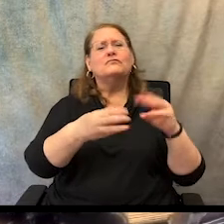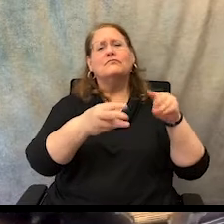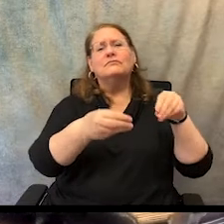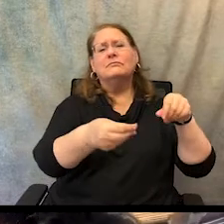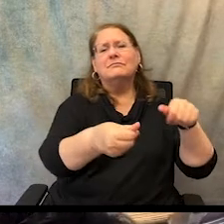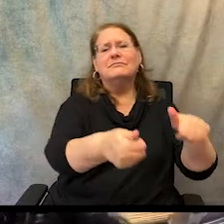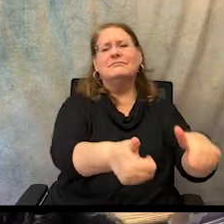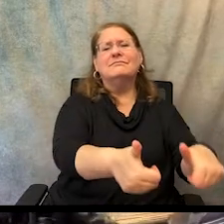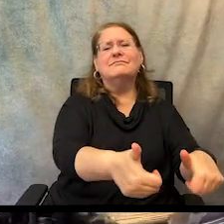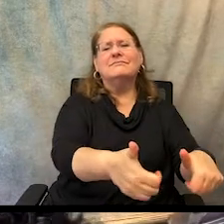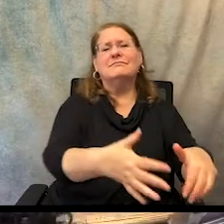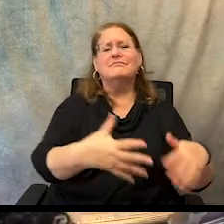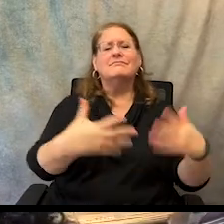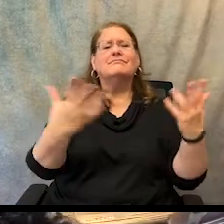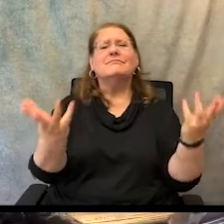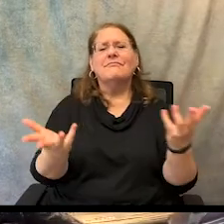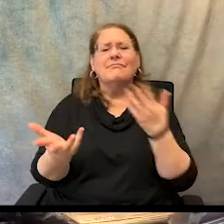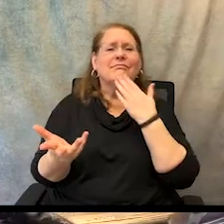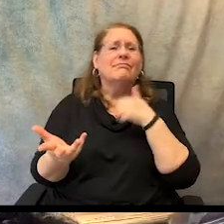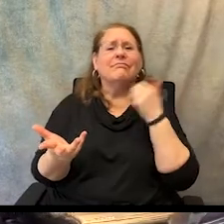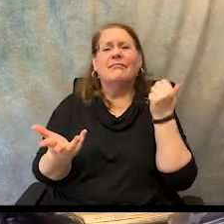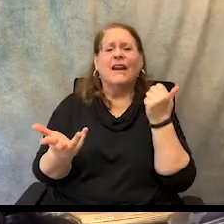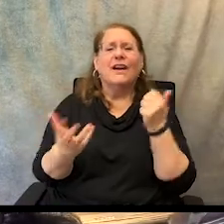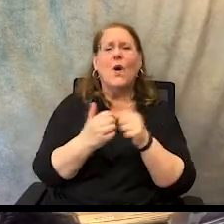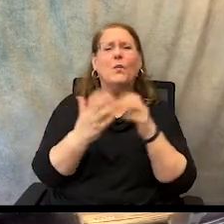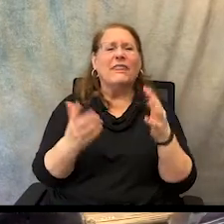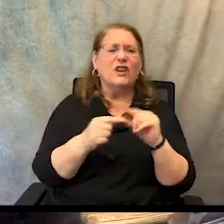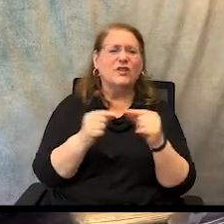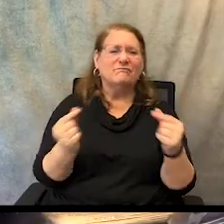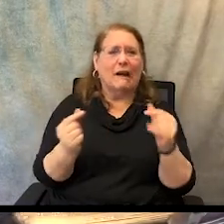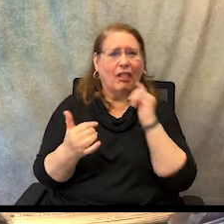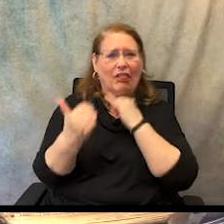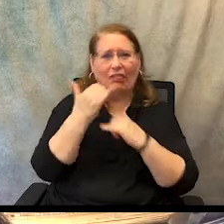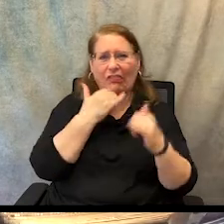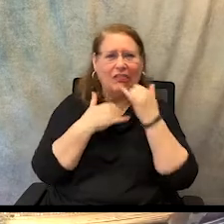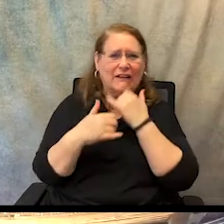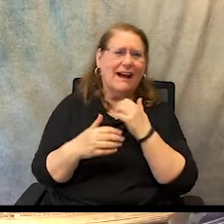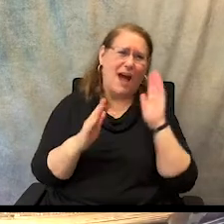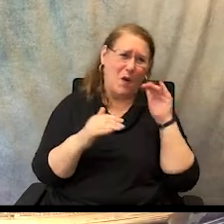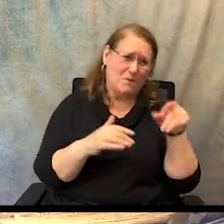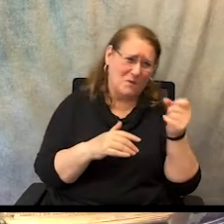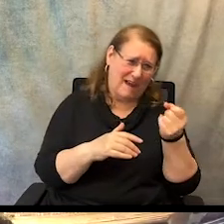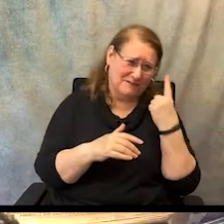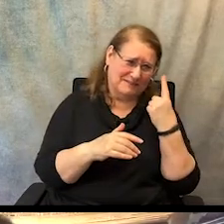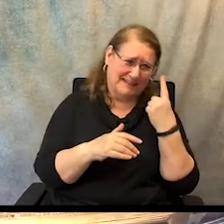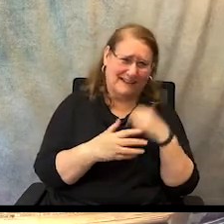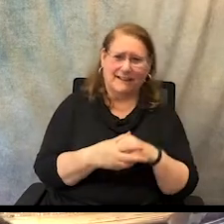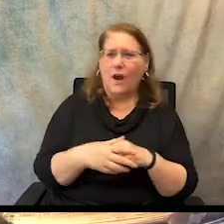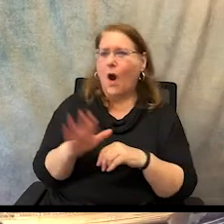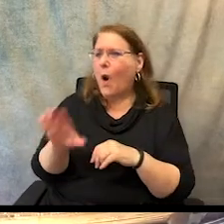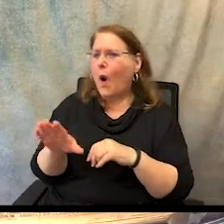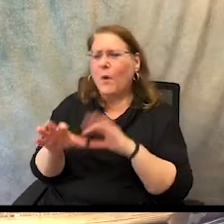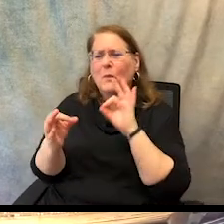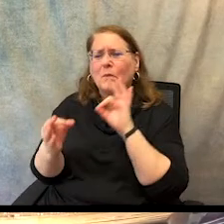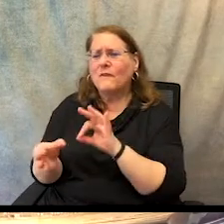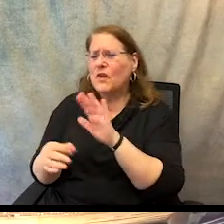speak more opens and more better and more without grammatic mistakes. And I hope you understand. You understood